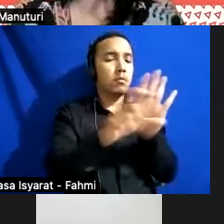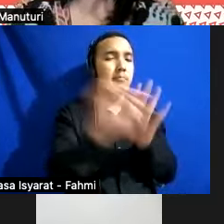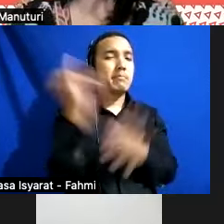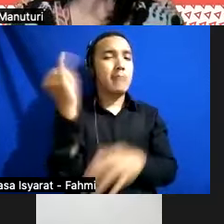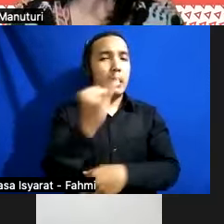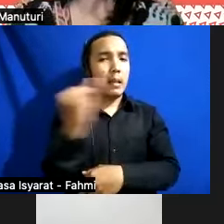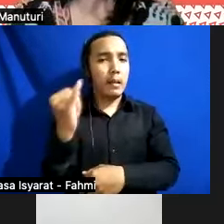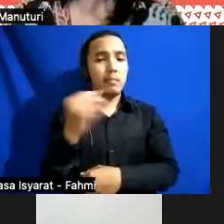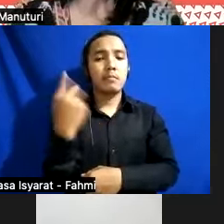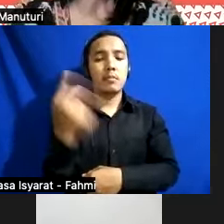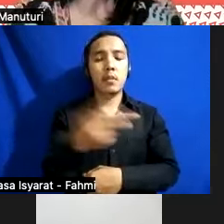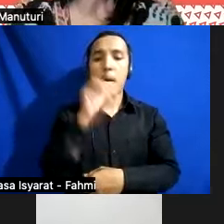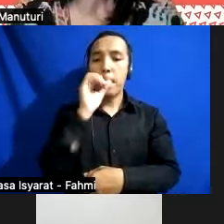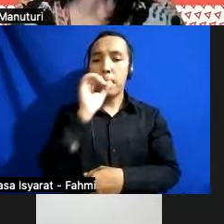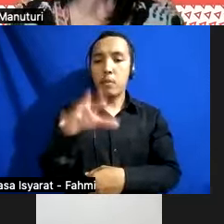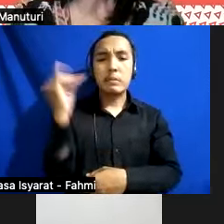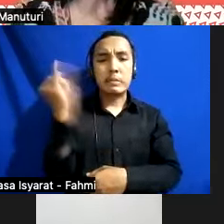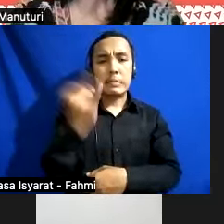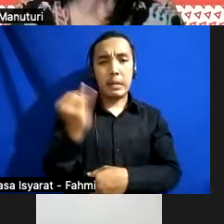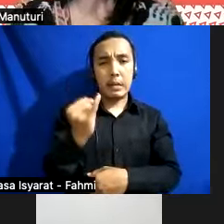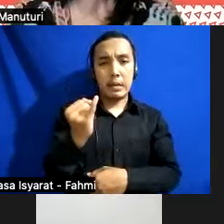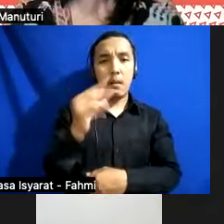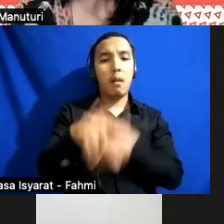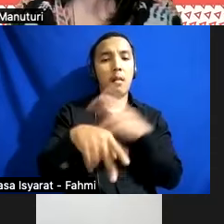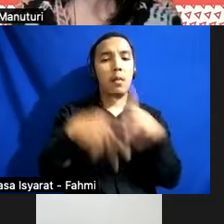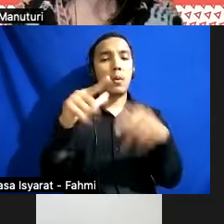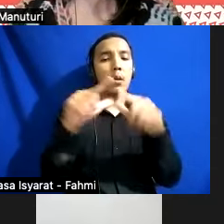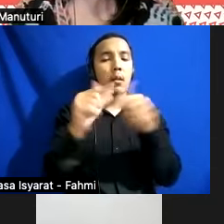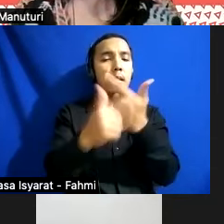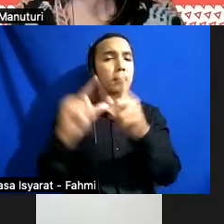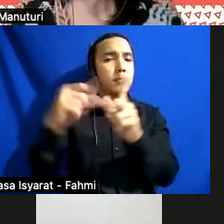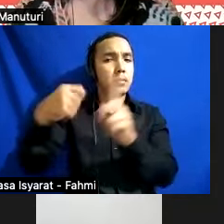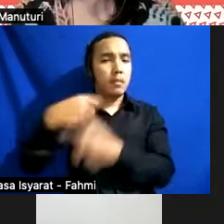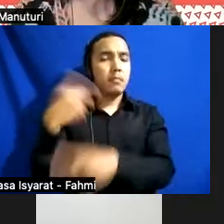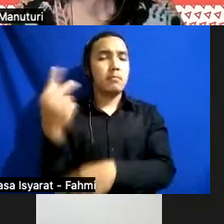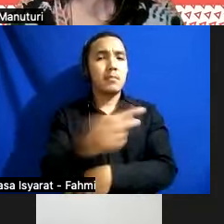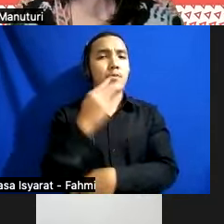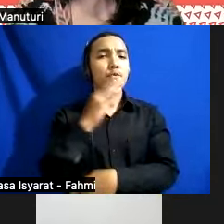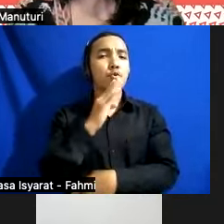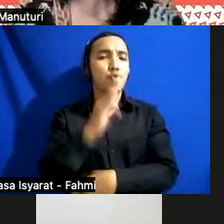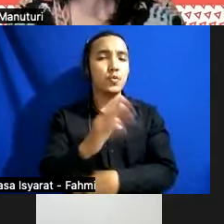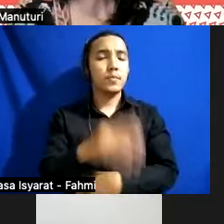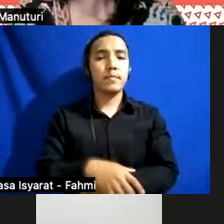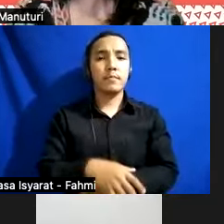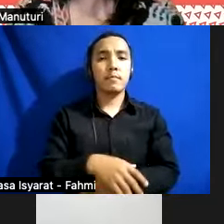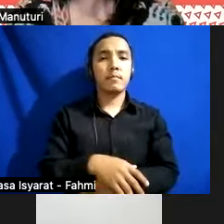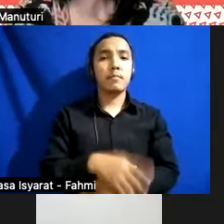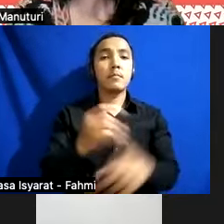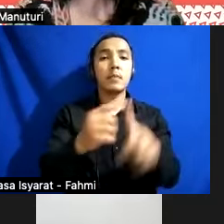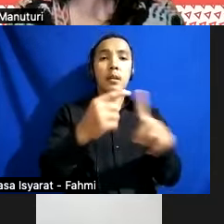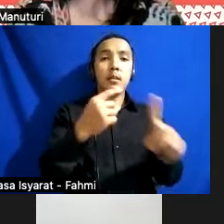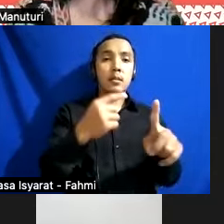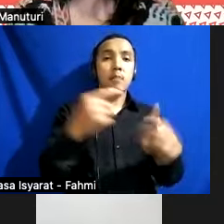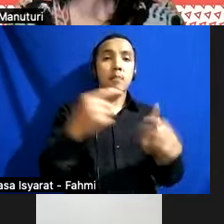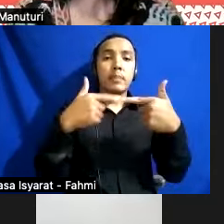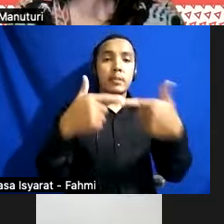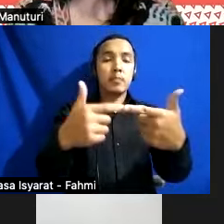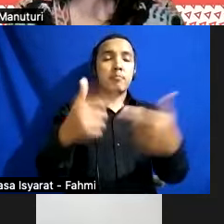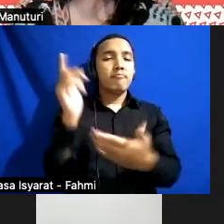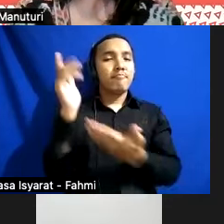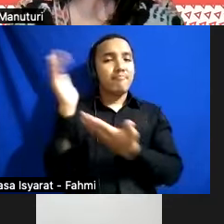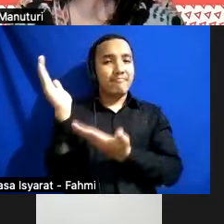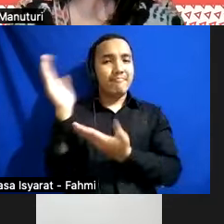then we'll say that it is feasible. Yeah, if it is not, then what can we say? We will say that it's not feasible. But in terms of these buses, there